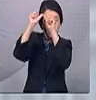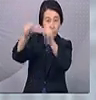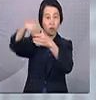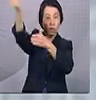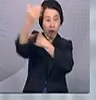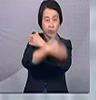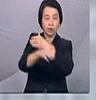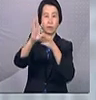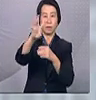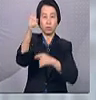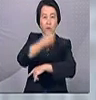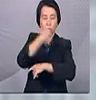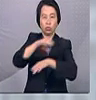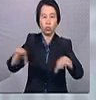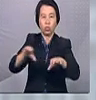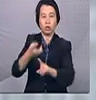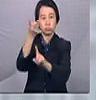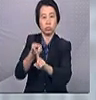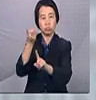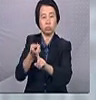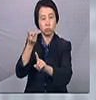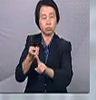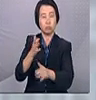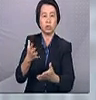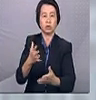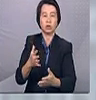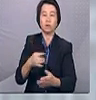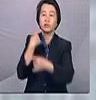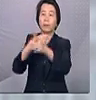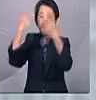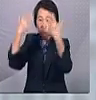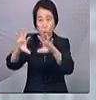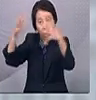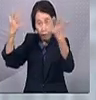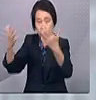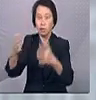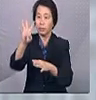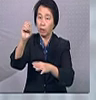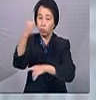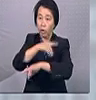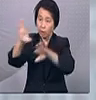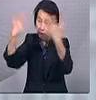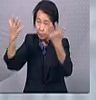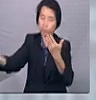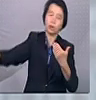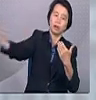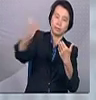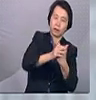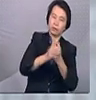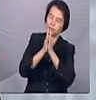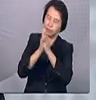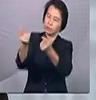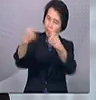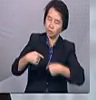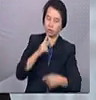example, doing their activities. So we hope that those who are coming back after for 40 days and come forward to the Ministry of Health, and we do the